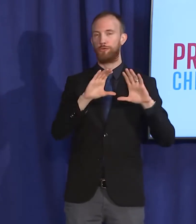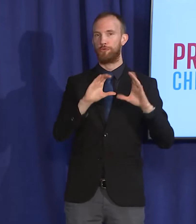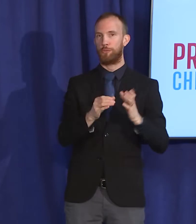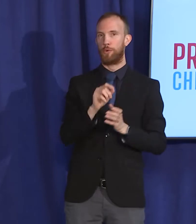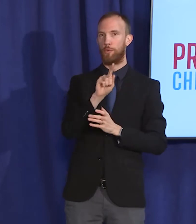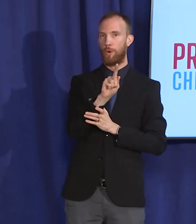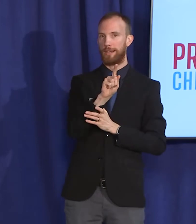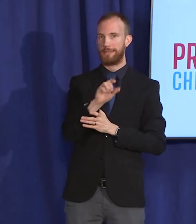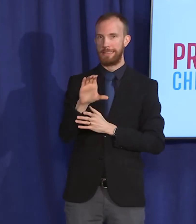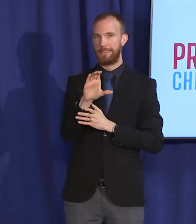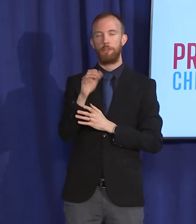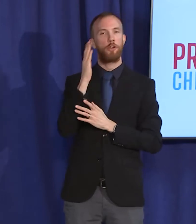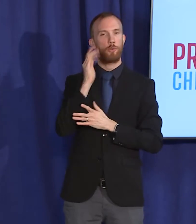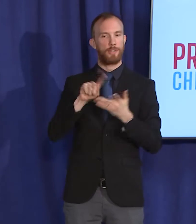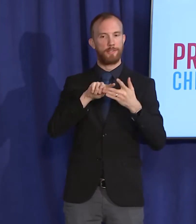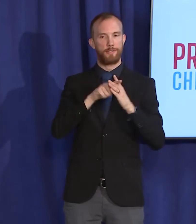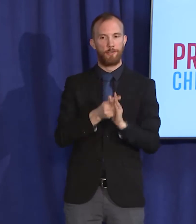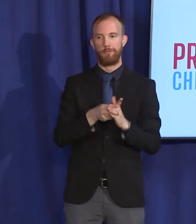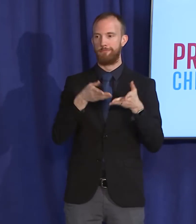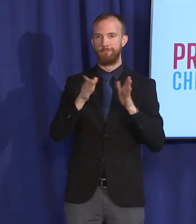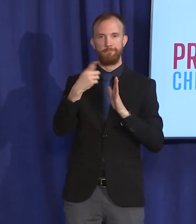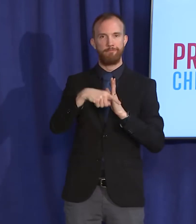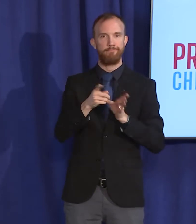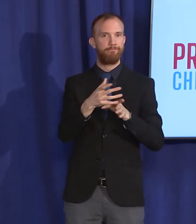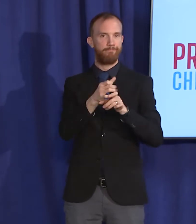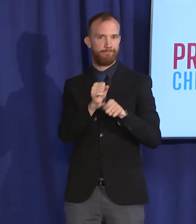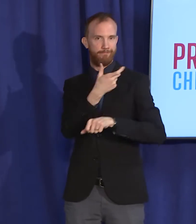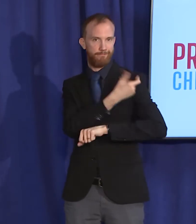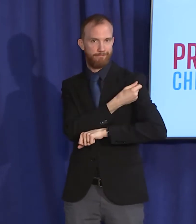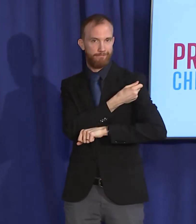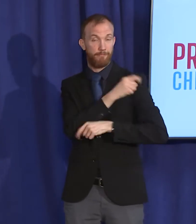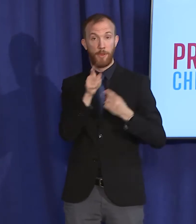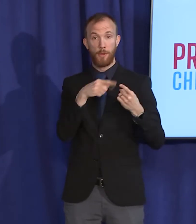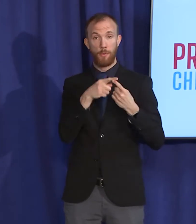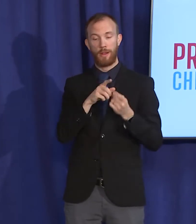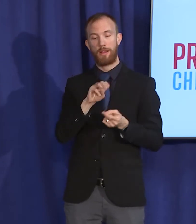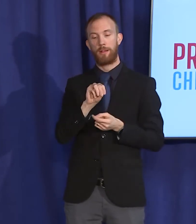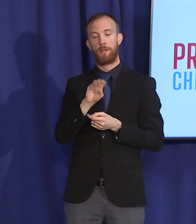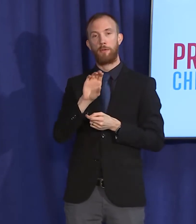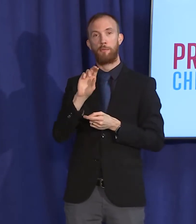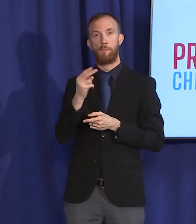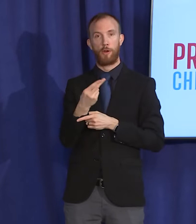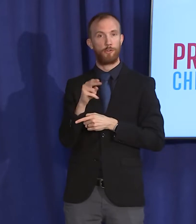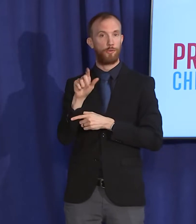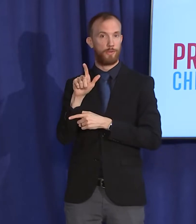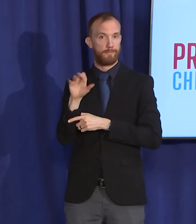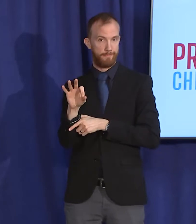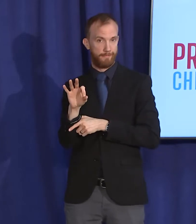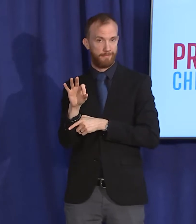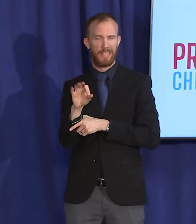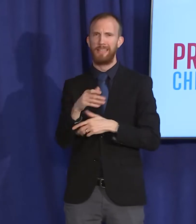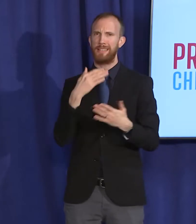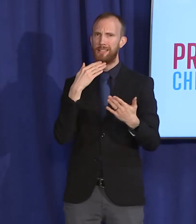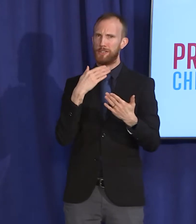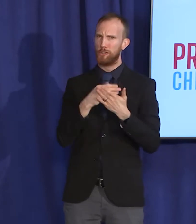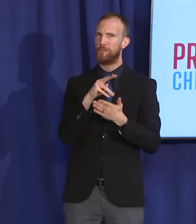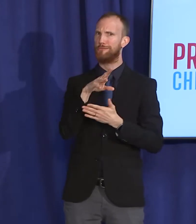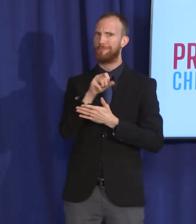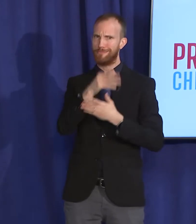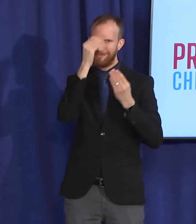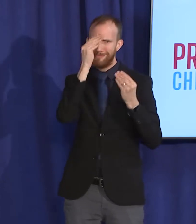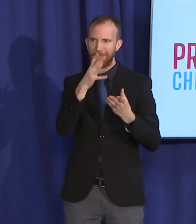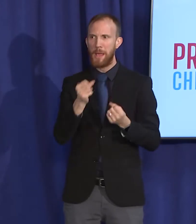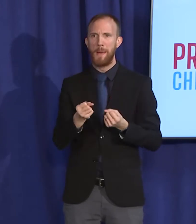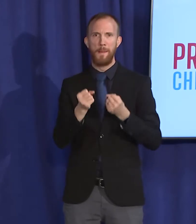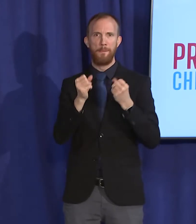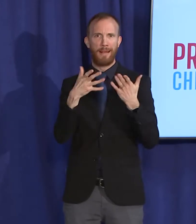March 29th. This is good news for the tens of thousands who are anxiously awaiting their